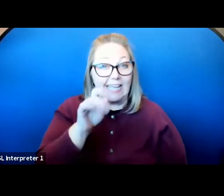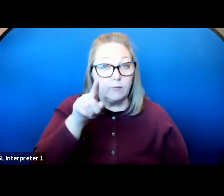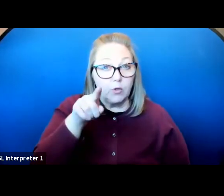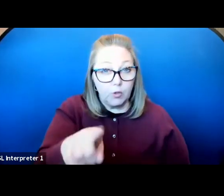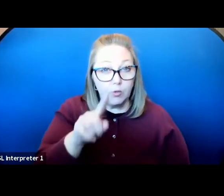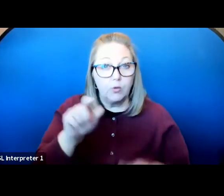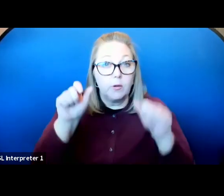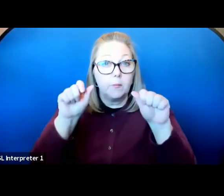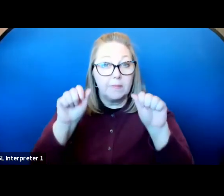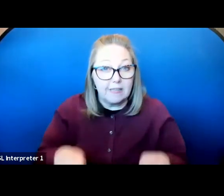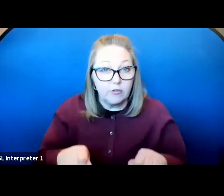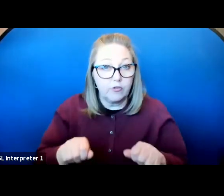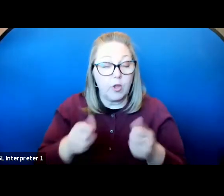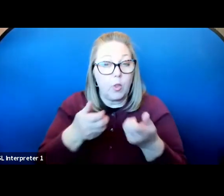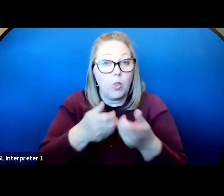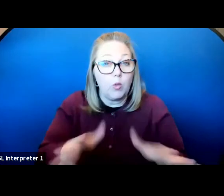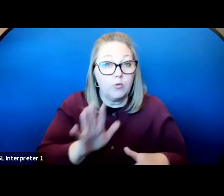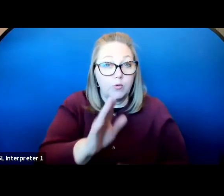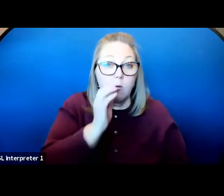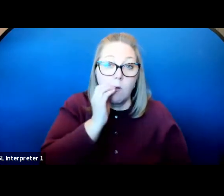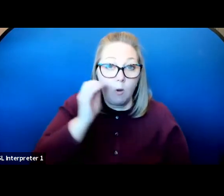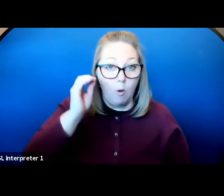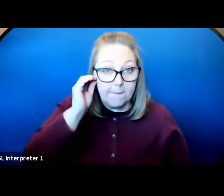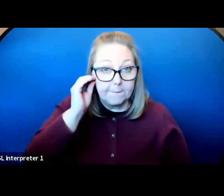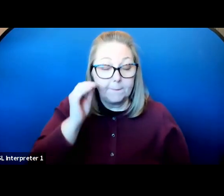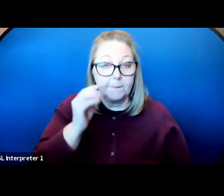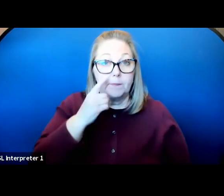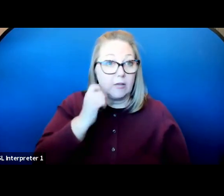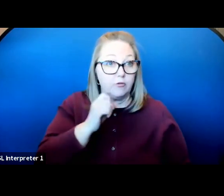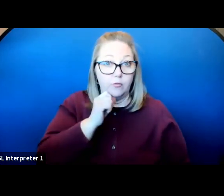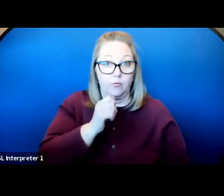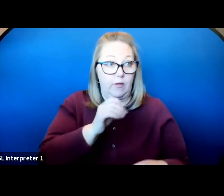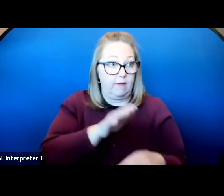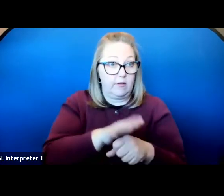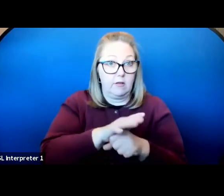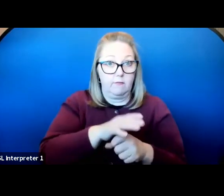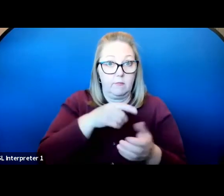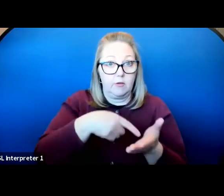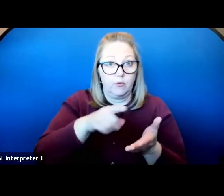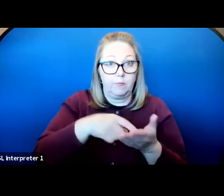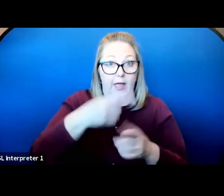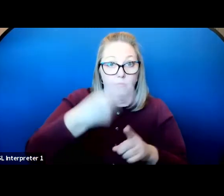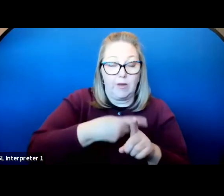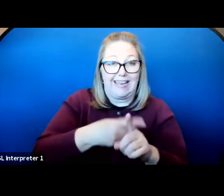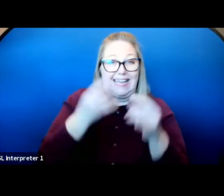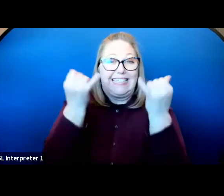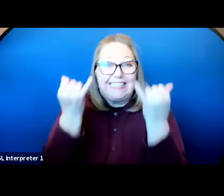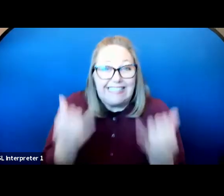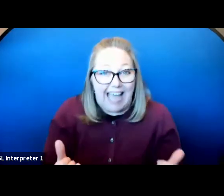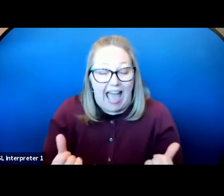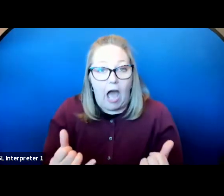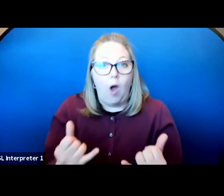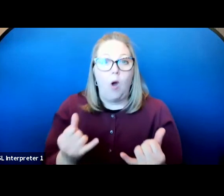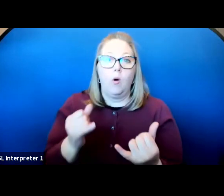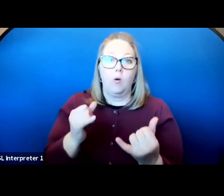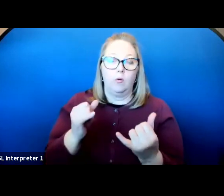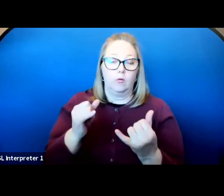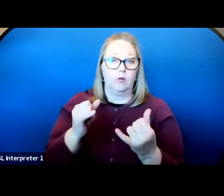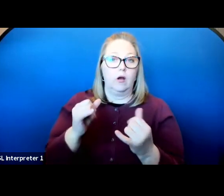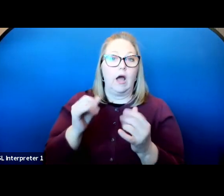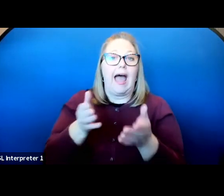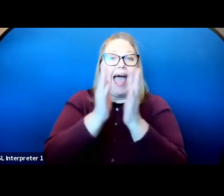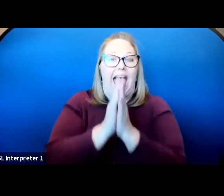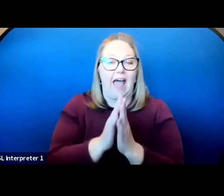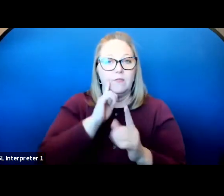home because you've been negatively impacted by this pandemic, right now is the time to engage with rental